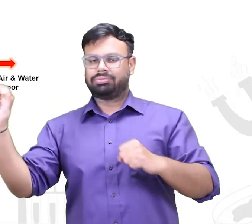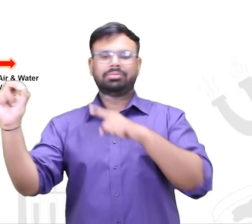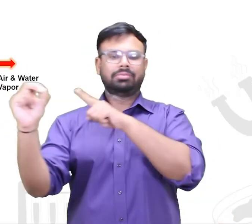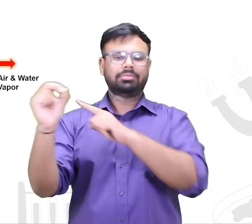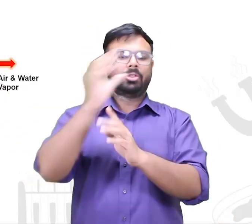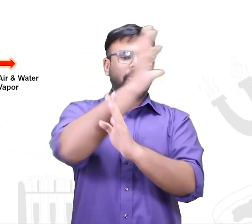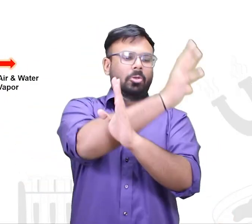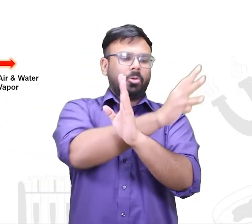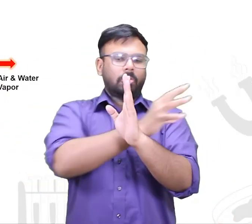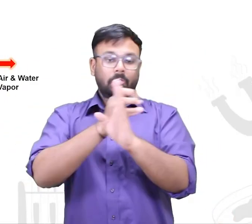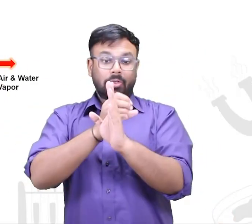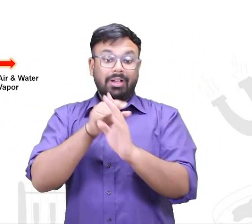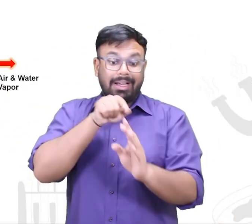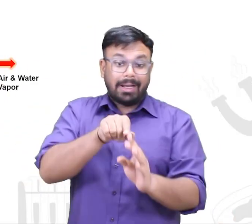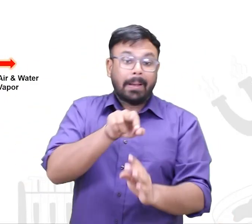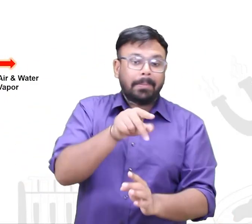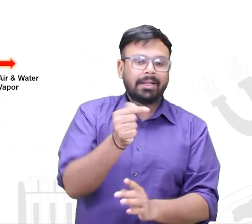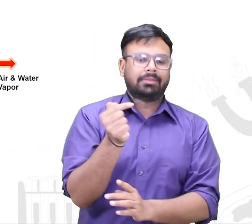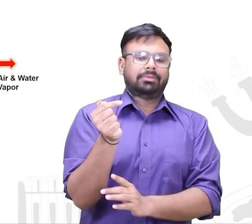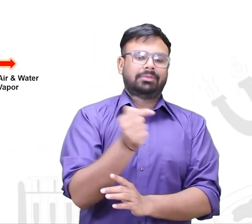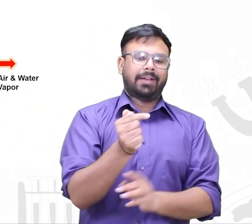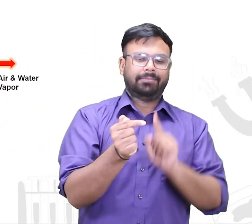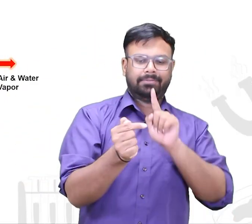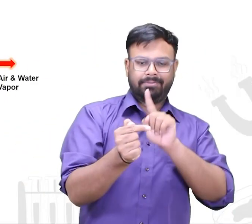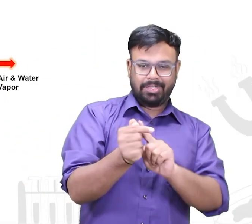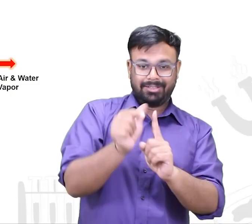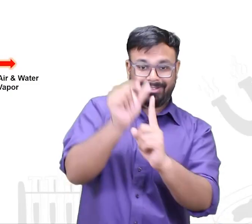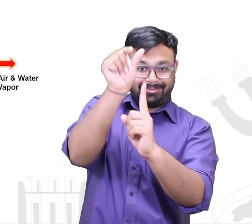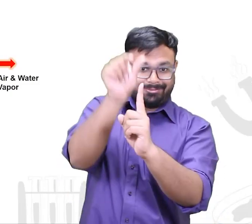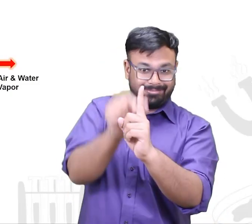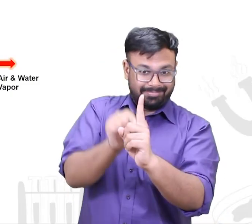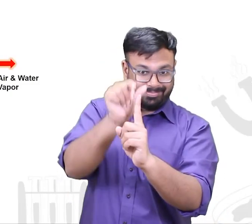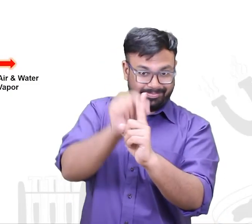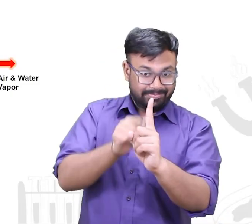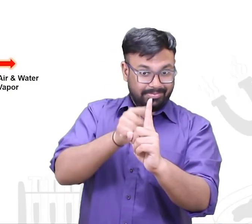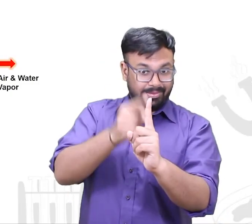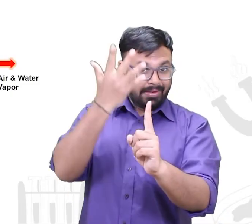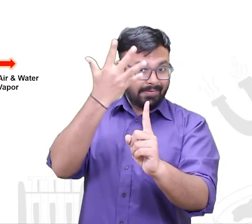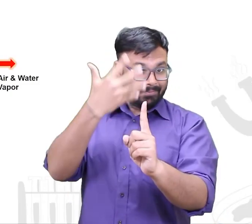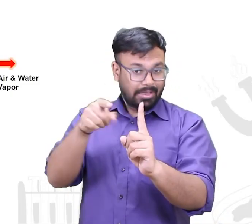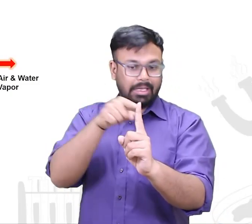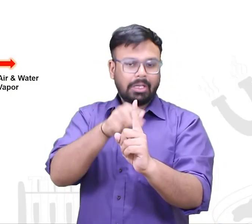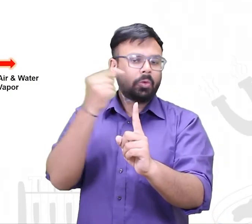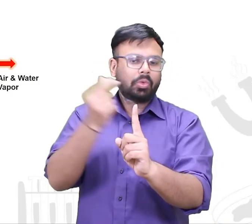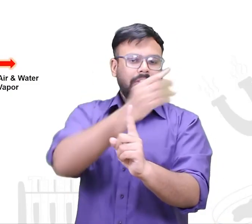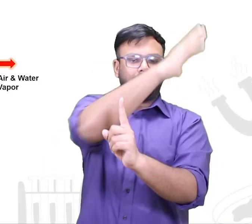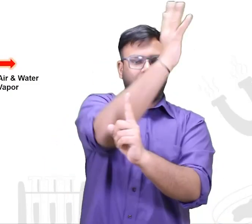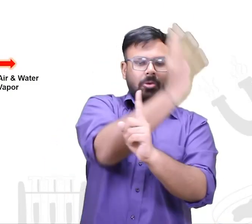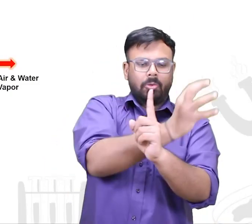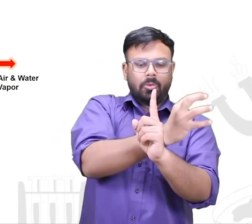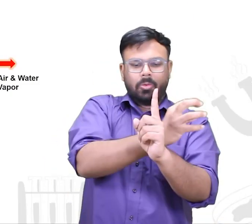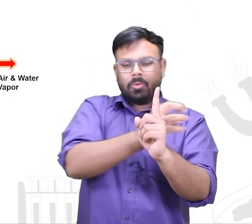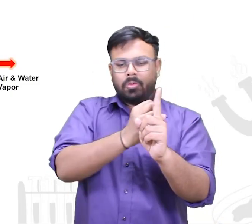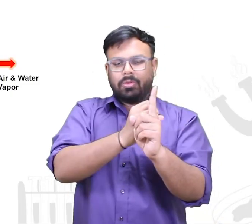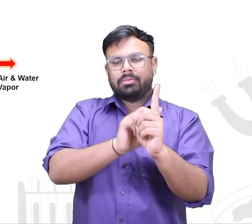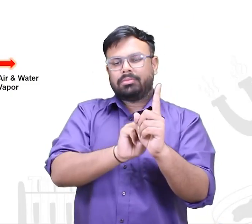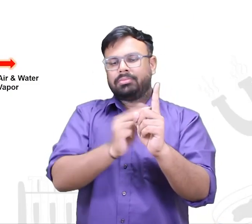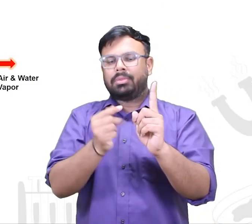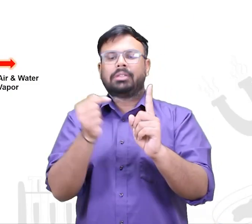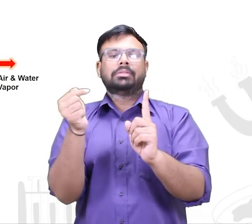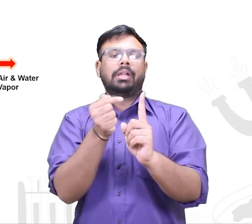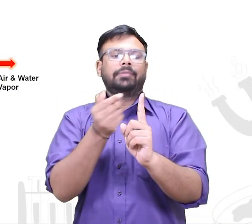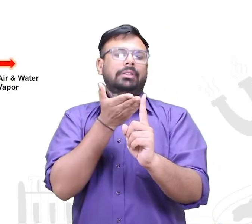fuel cell, the anode is electrically negative. The anode is composed of platinum particles uniformly supported on